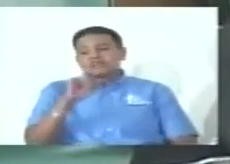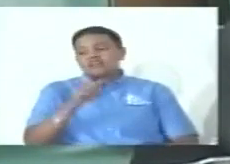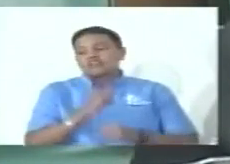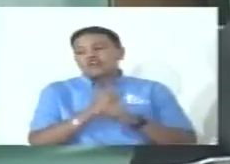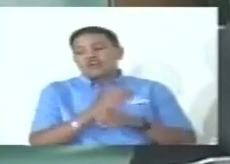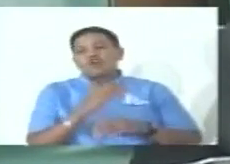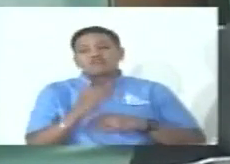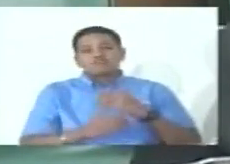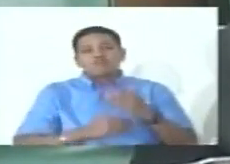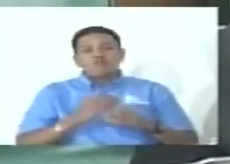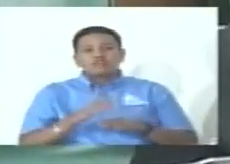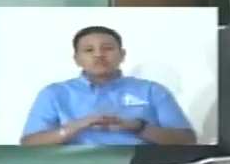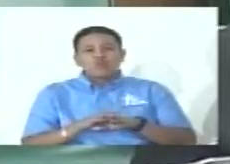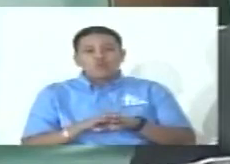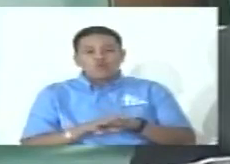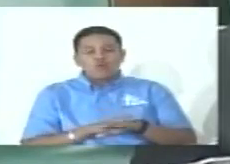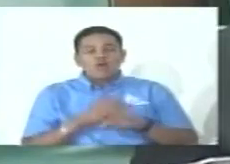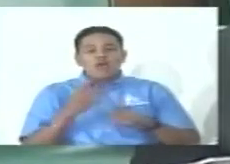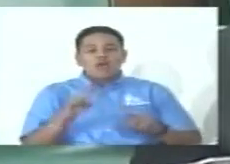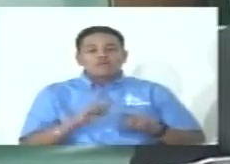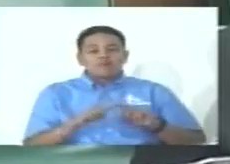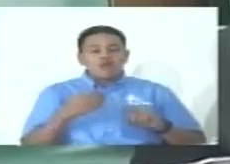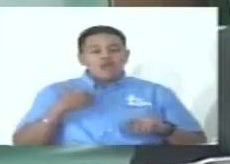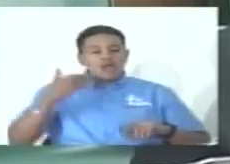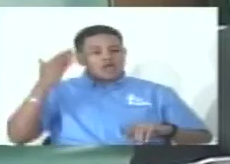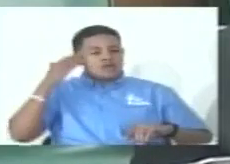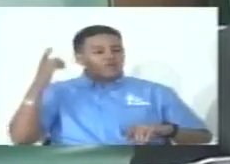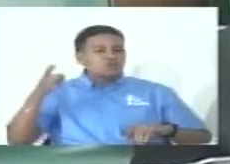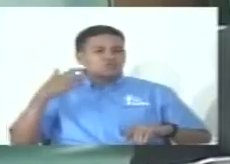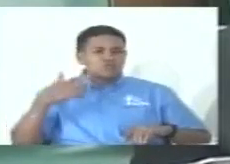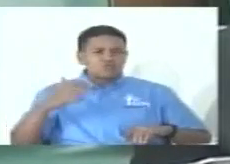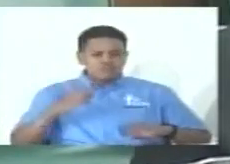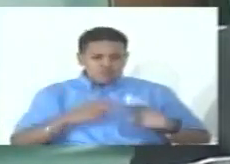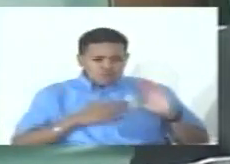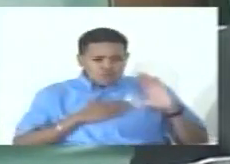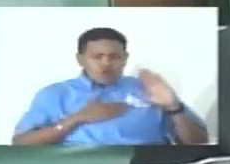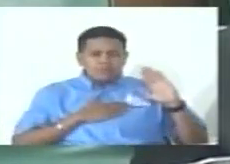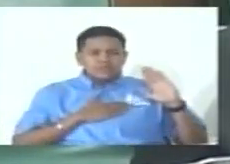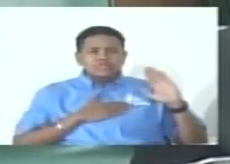But I know that she was extremely committed to